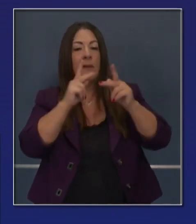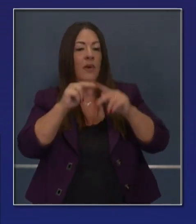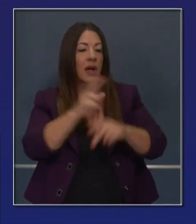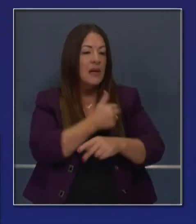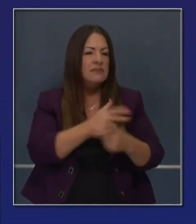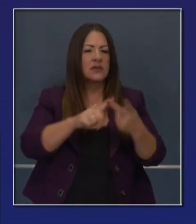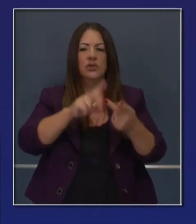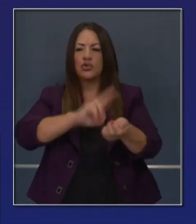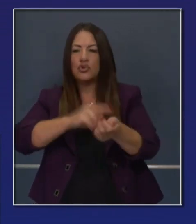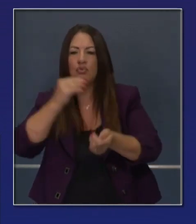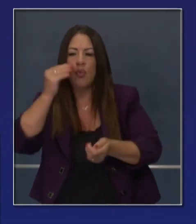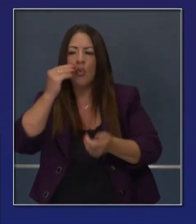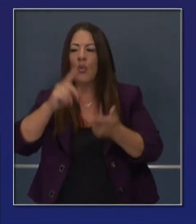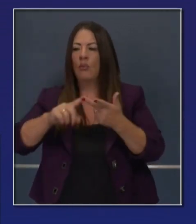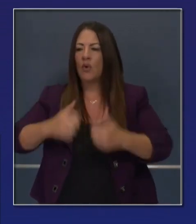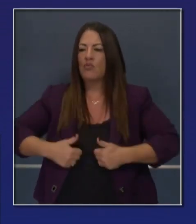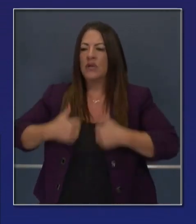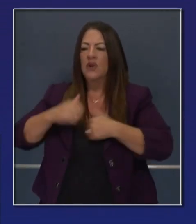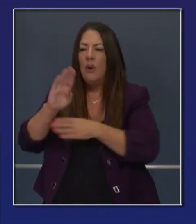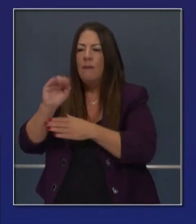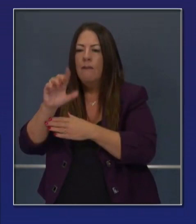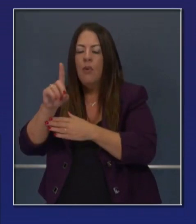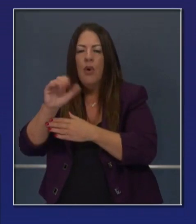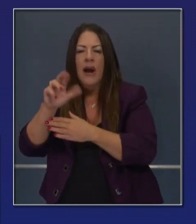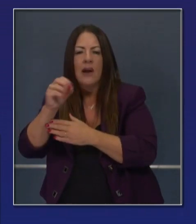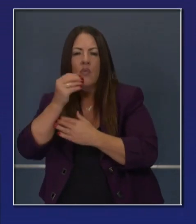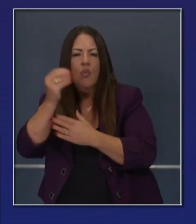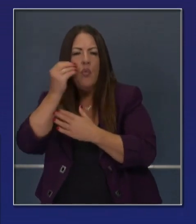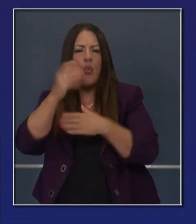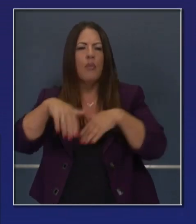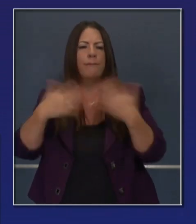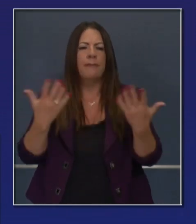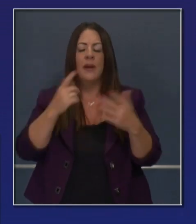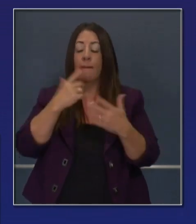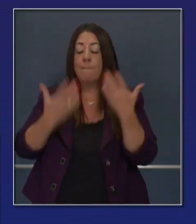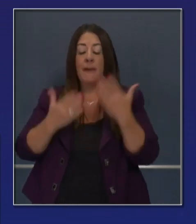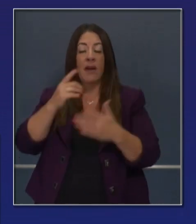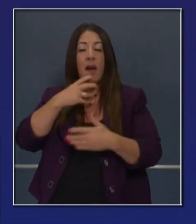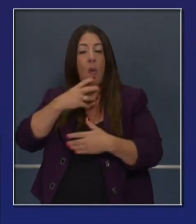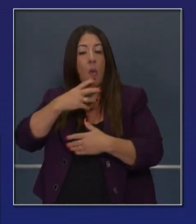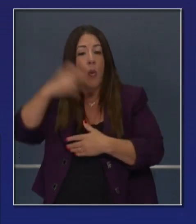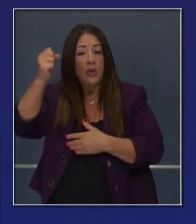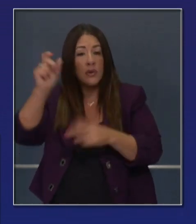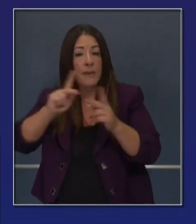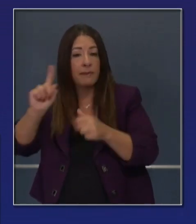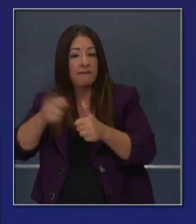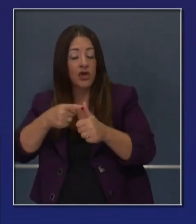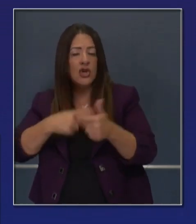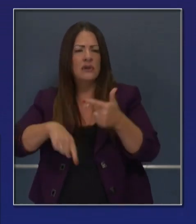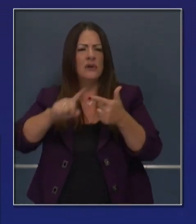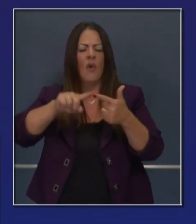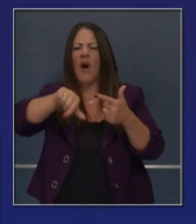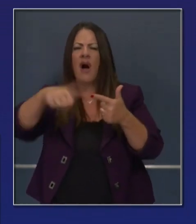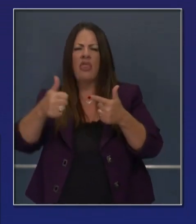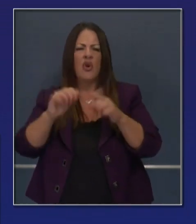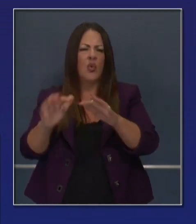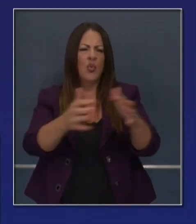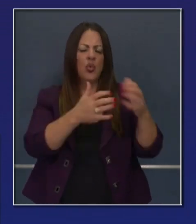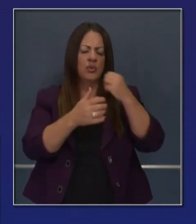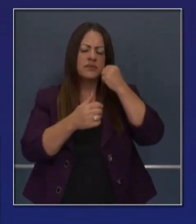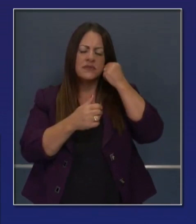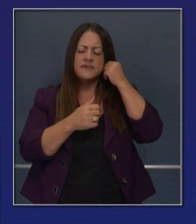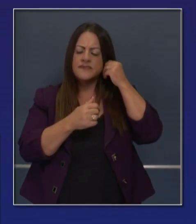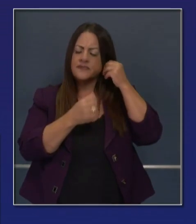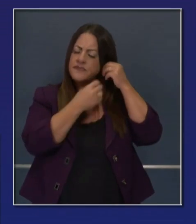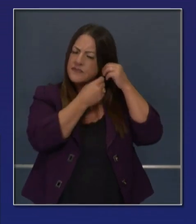residential care facilities, that are most vulnerable based on age or other modalities. Those are the guidelines that